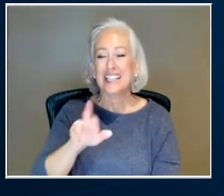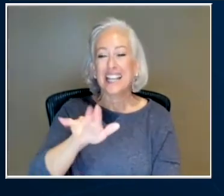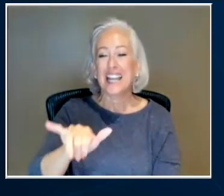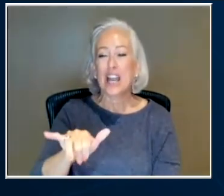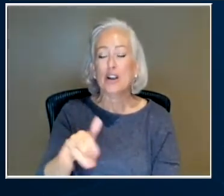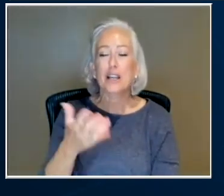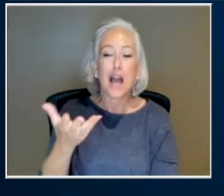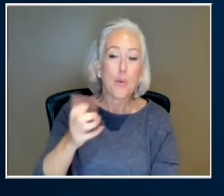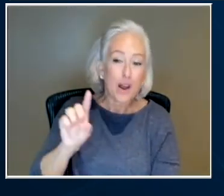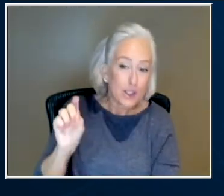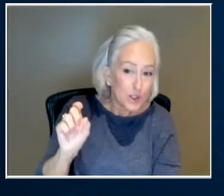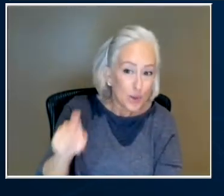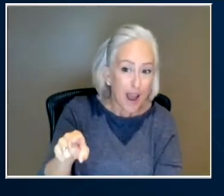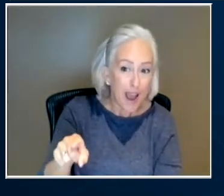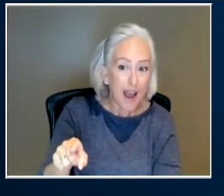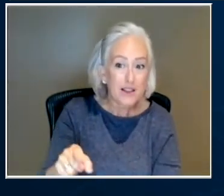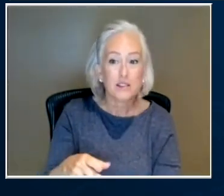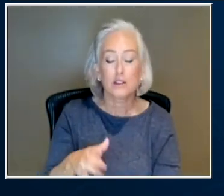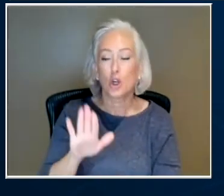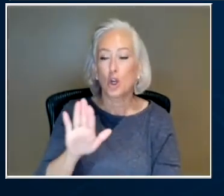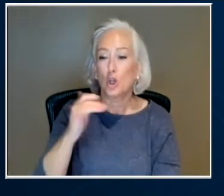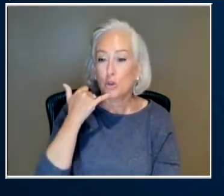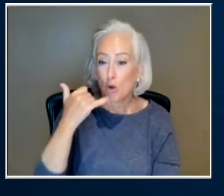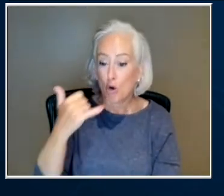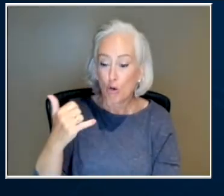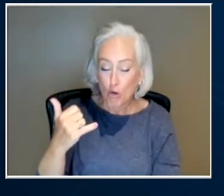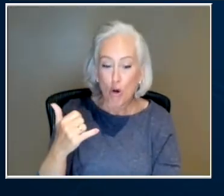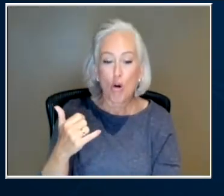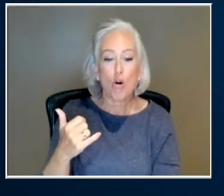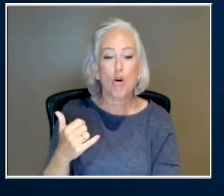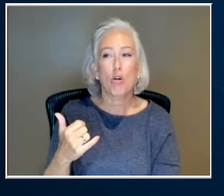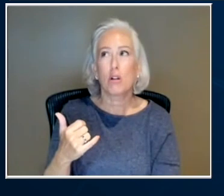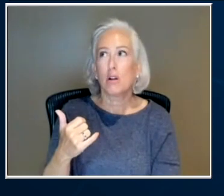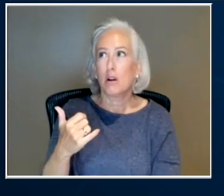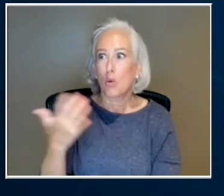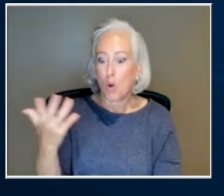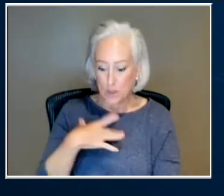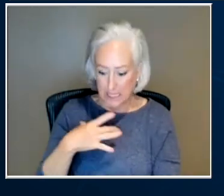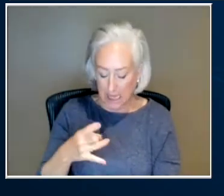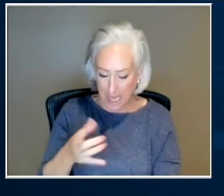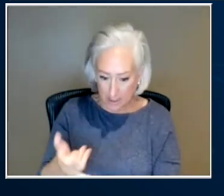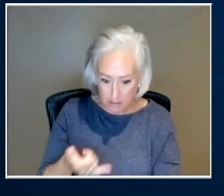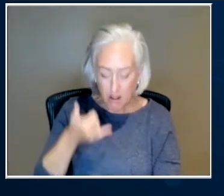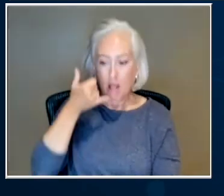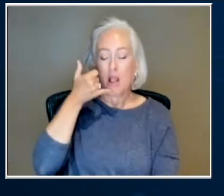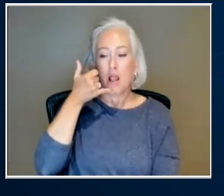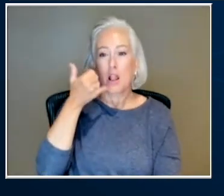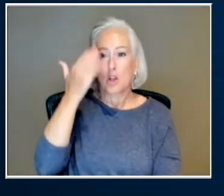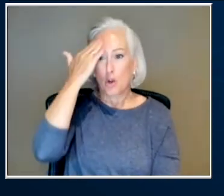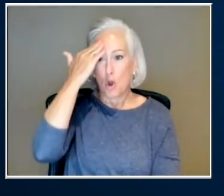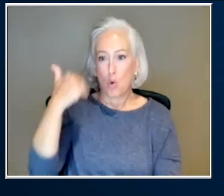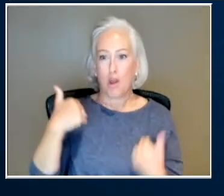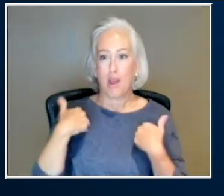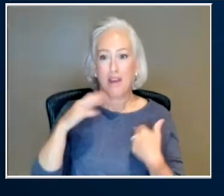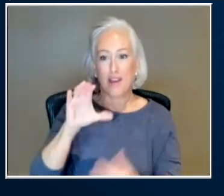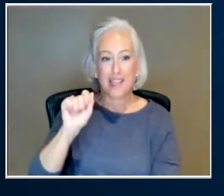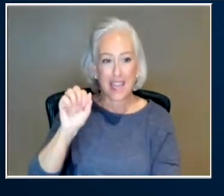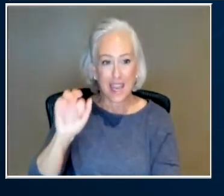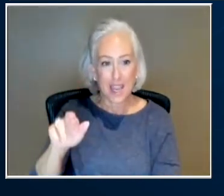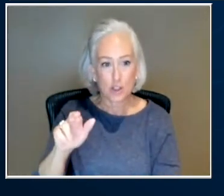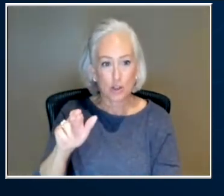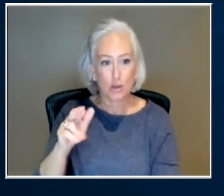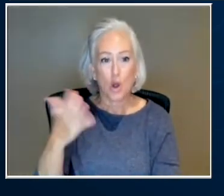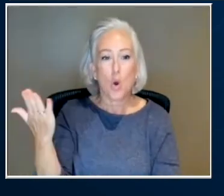brought that up, just that phone call. We ask people that a lot. What was it like to hear the C word, get that phone call? What do you remember really sticking